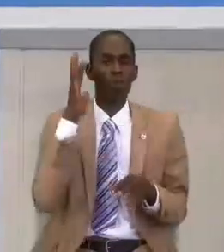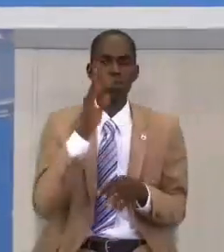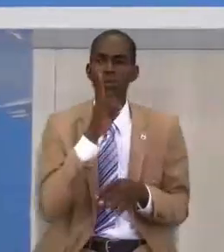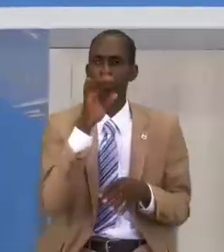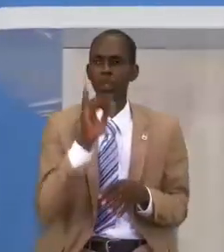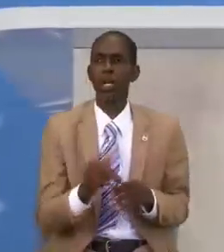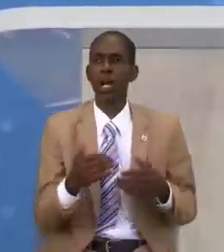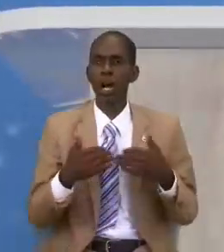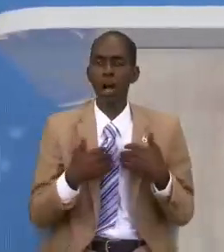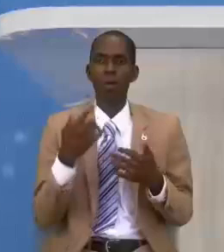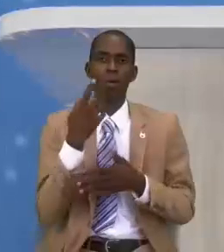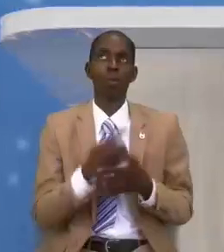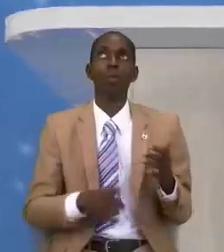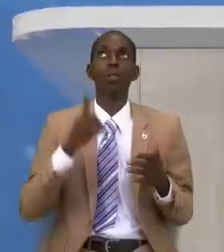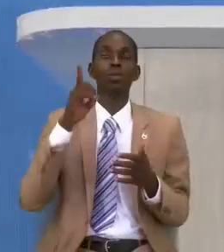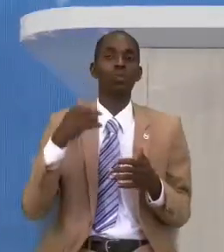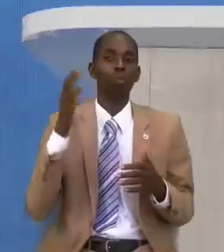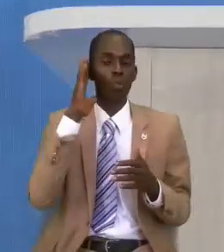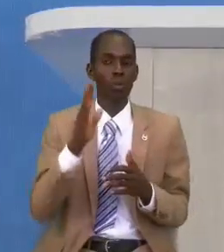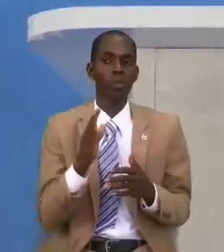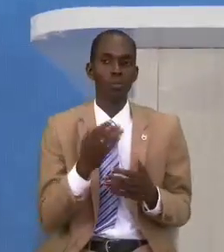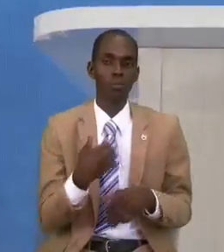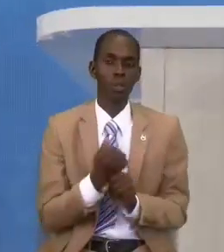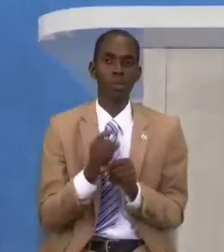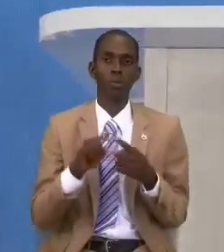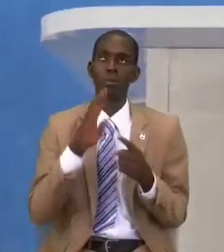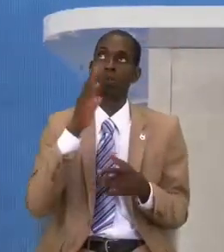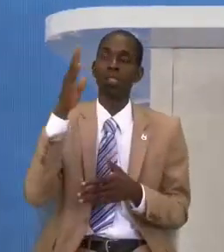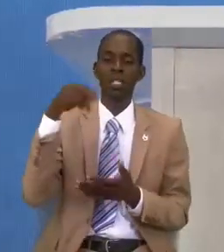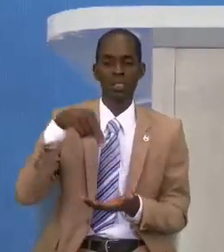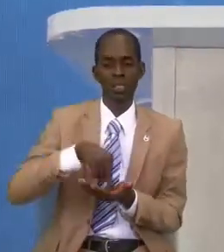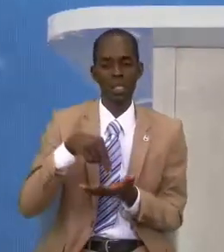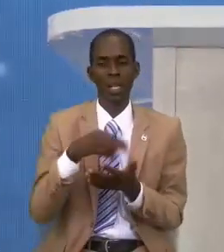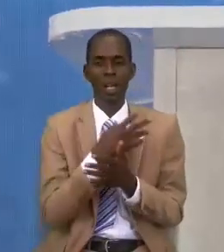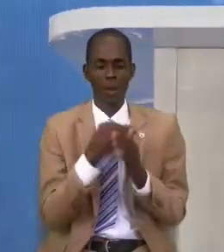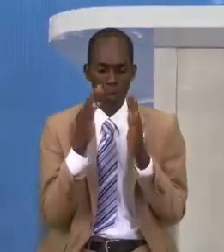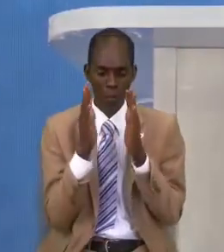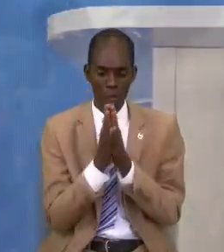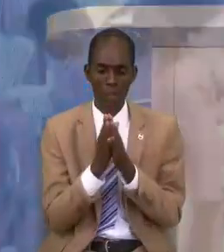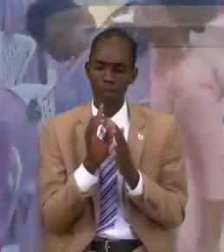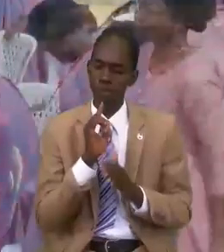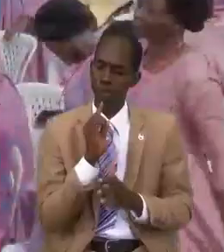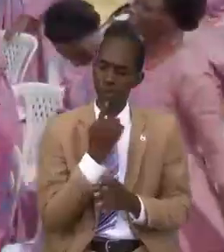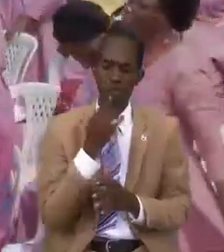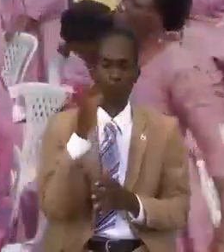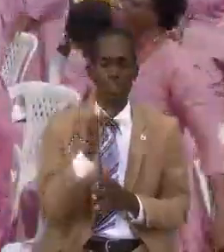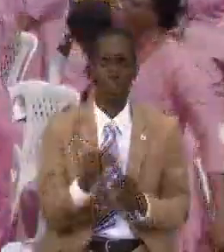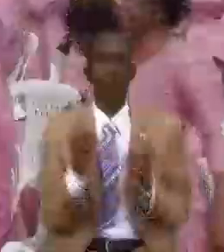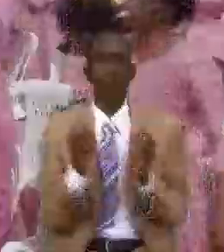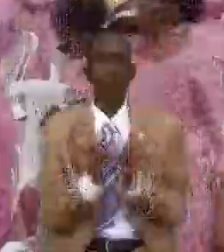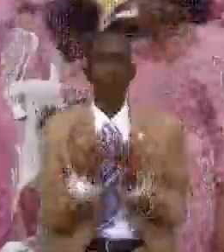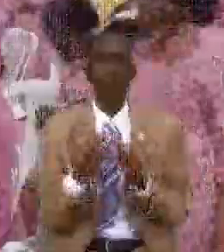up now and pray and talk to the Lord seriously, with an open mind, with a repentant mind, and with a